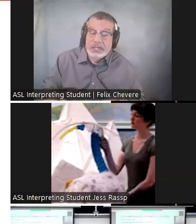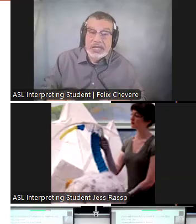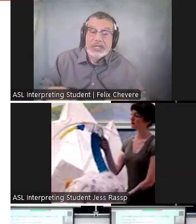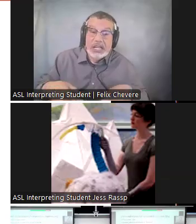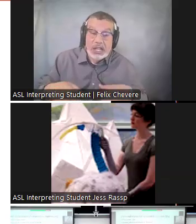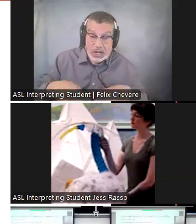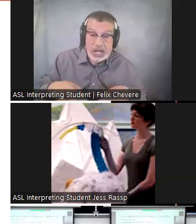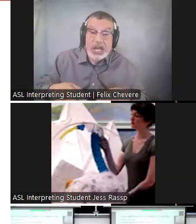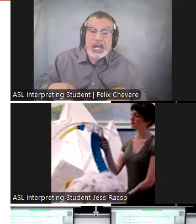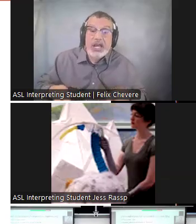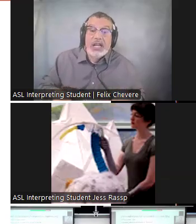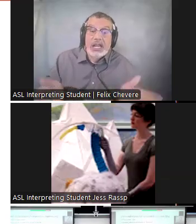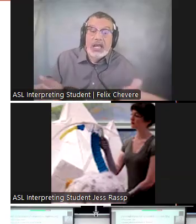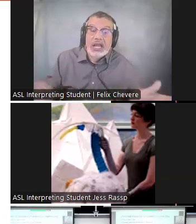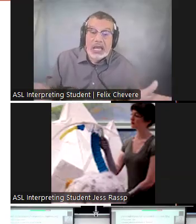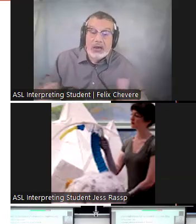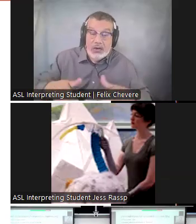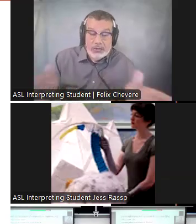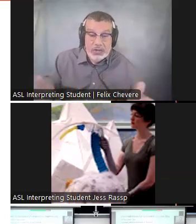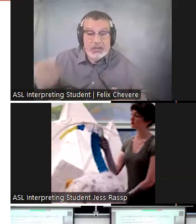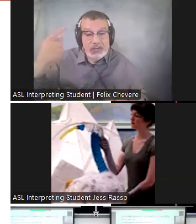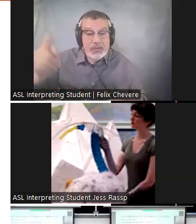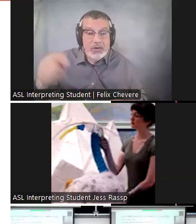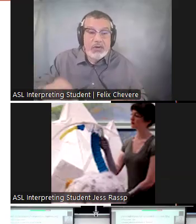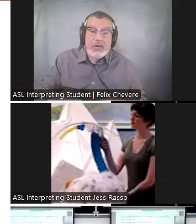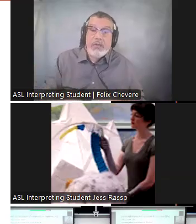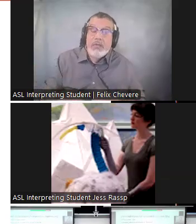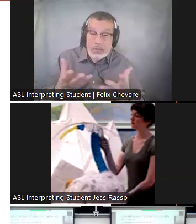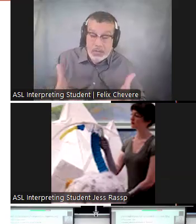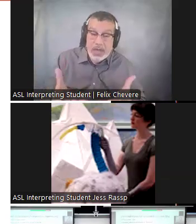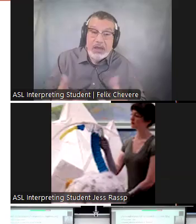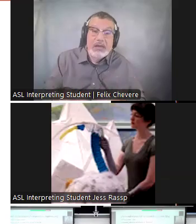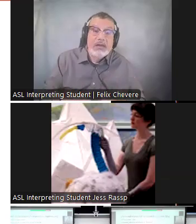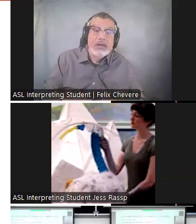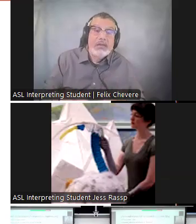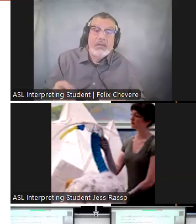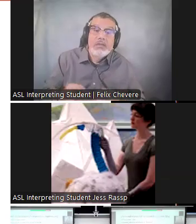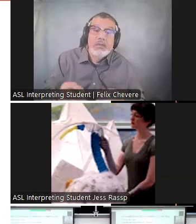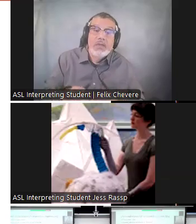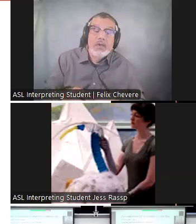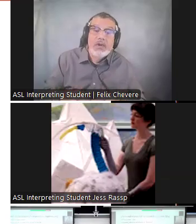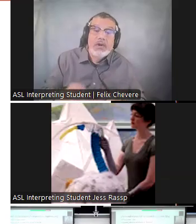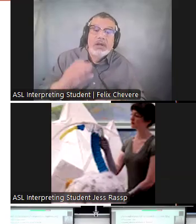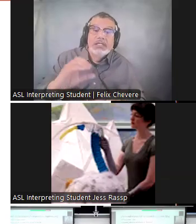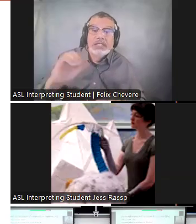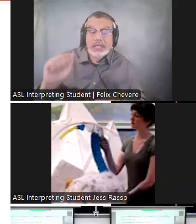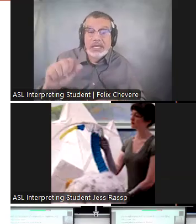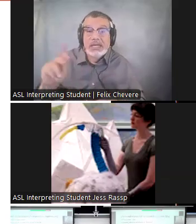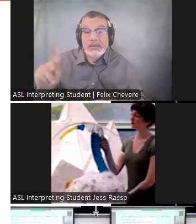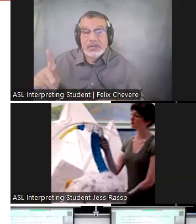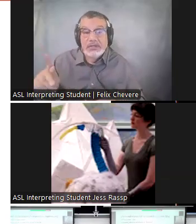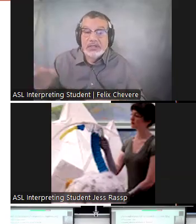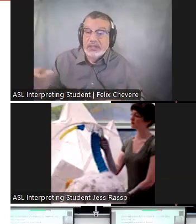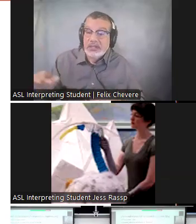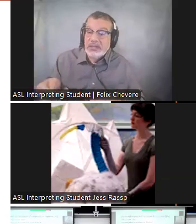you have a polarized membrane, that can mean I have more charge above and less charge below. There's poles there.